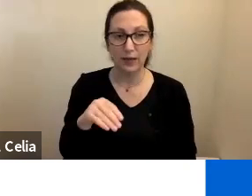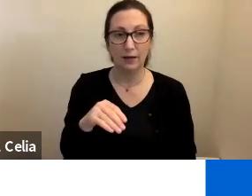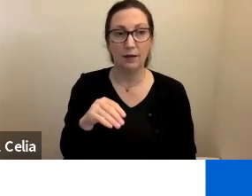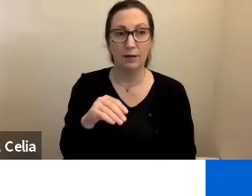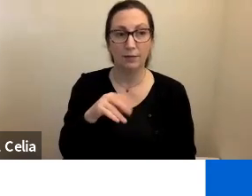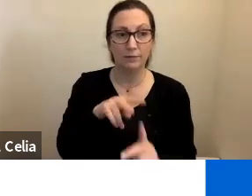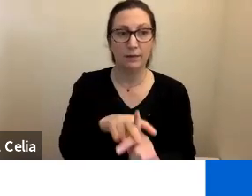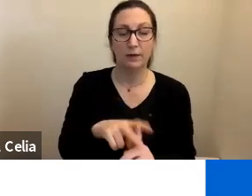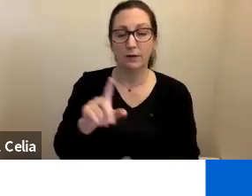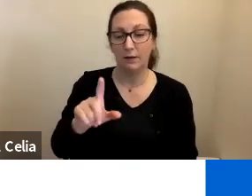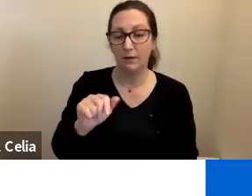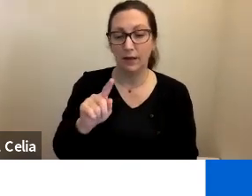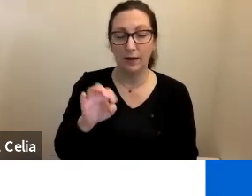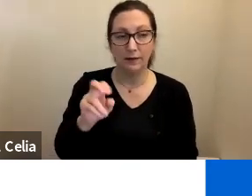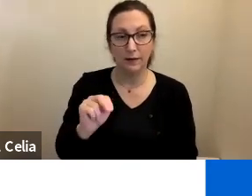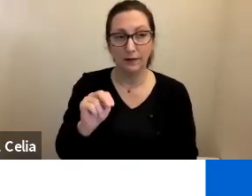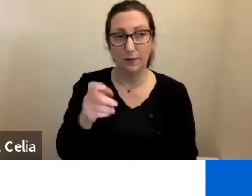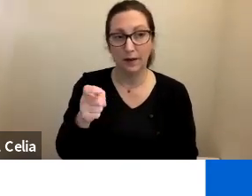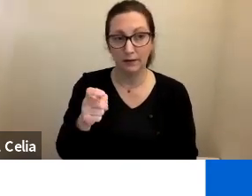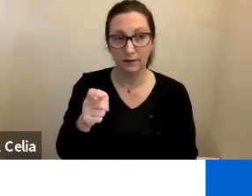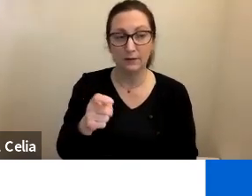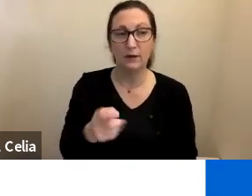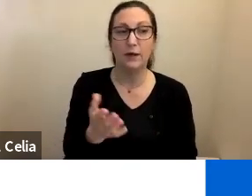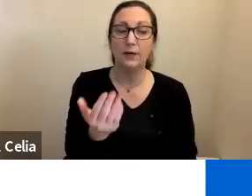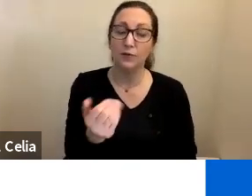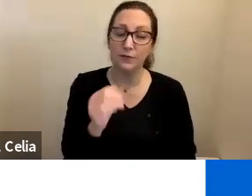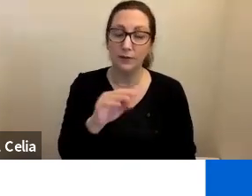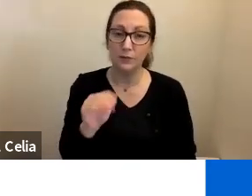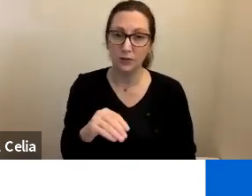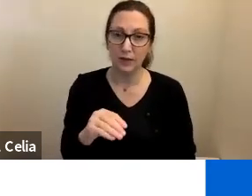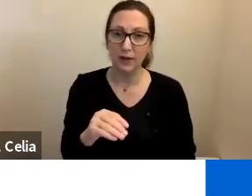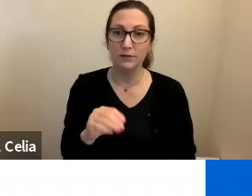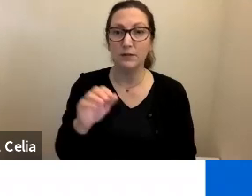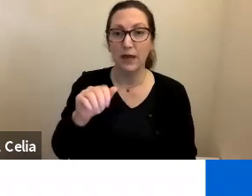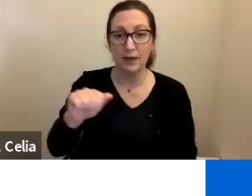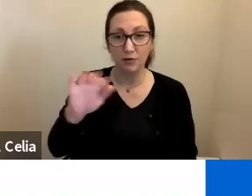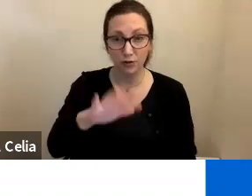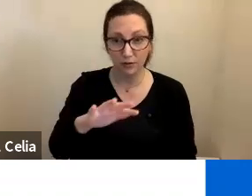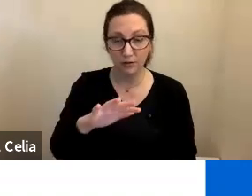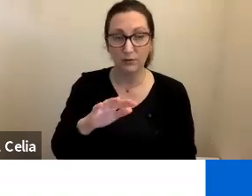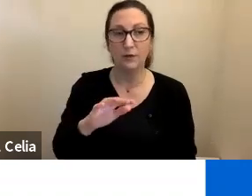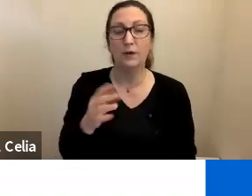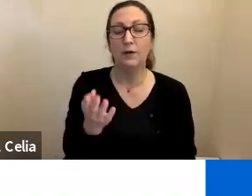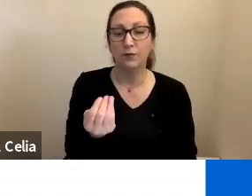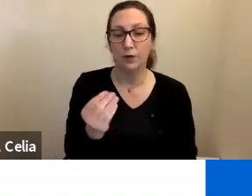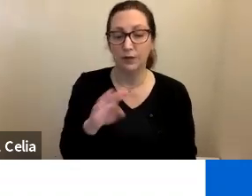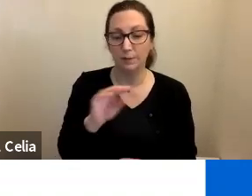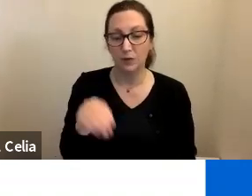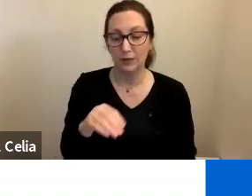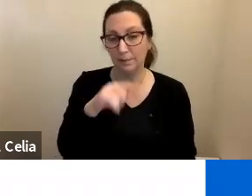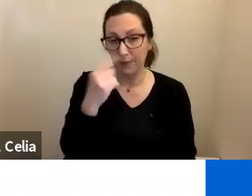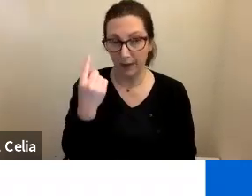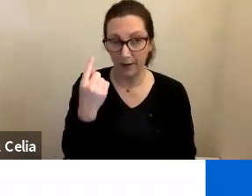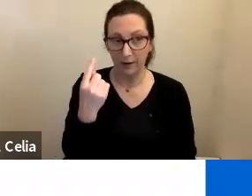to Latinx students, and then 15% to Asian students, 14% to Black